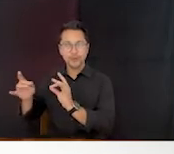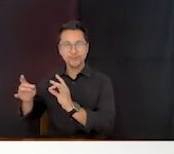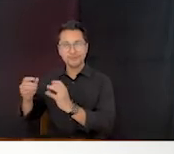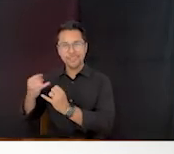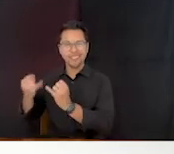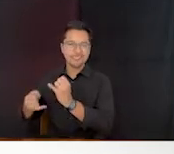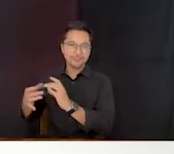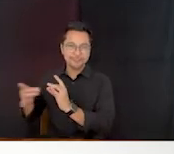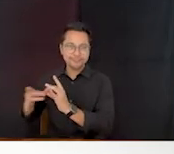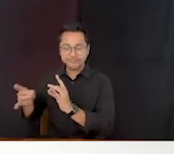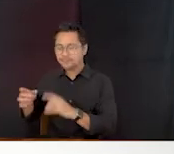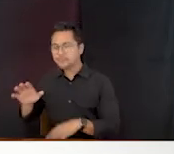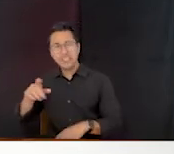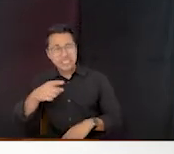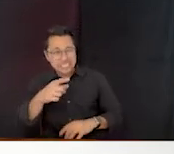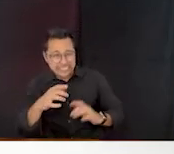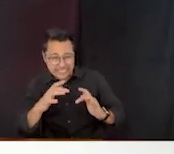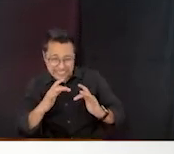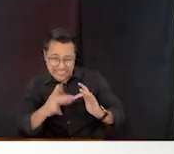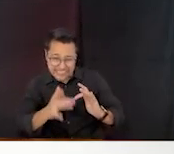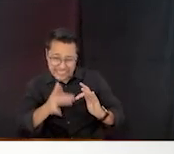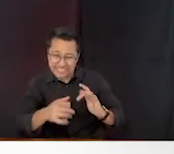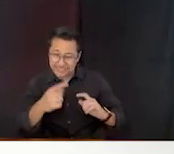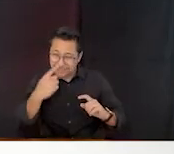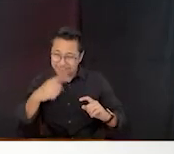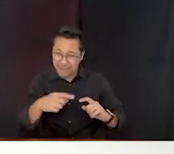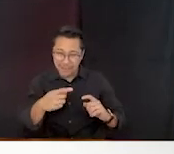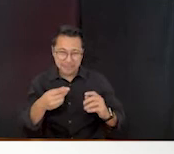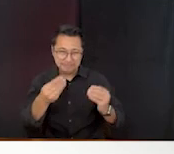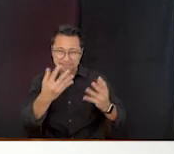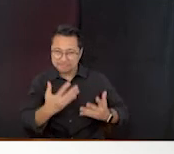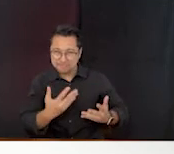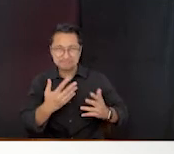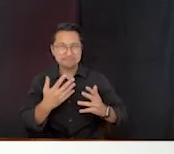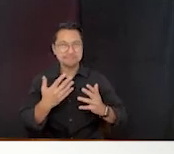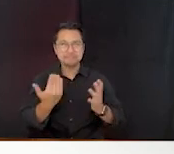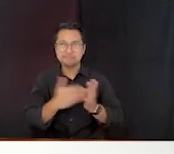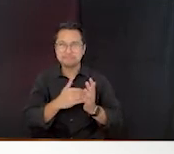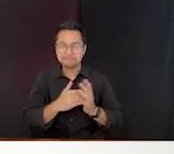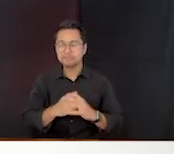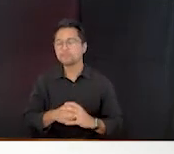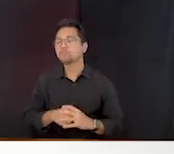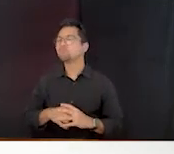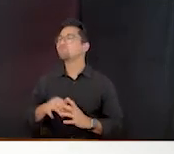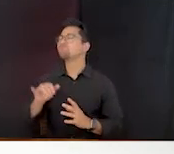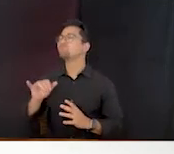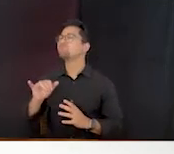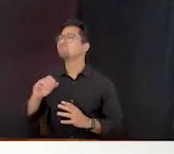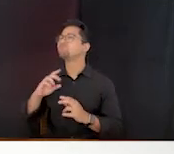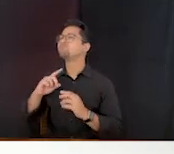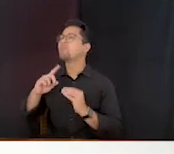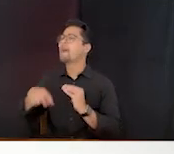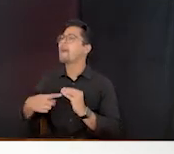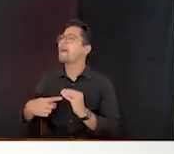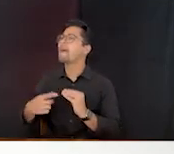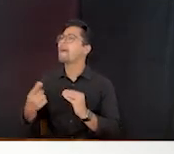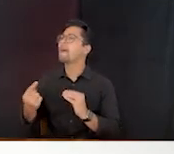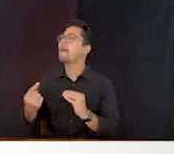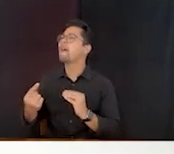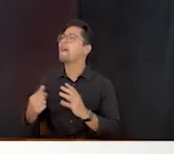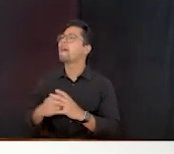Oh, You were breaking up on us. Can you restate that about okay. being, yeah. About